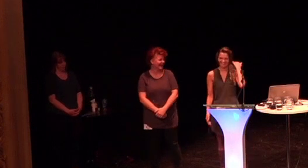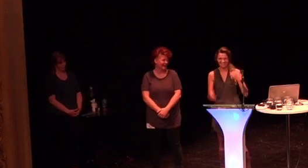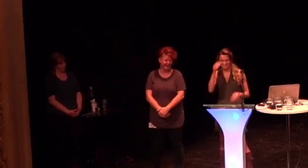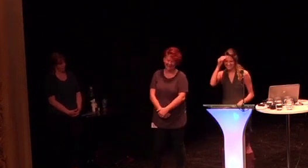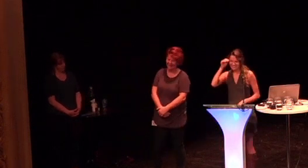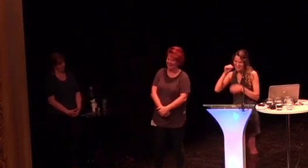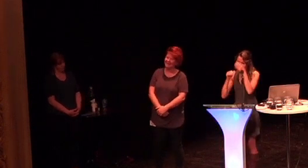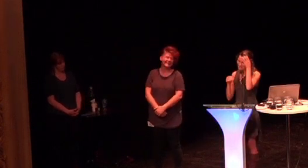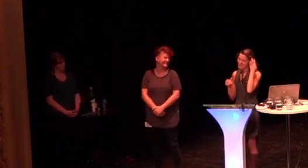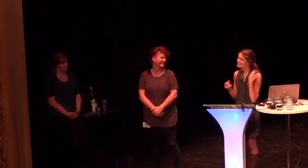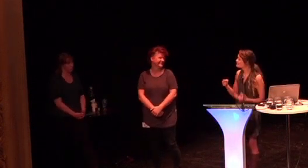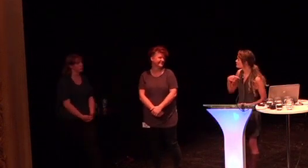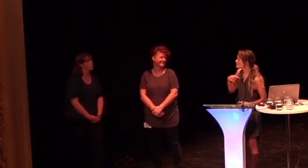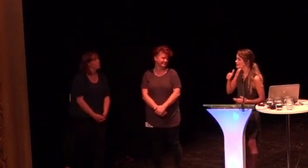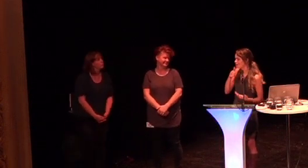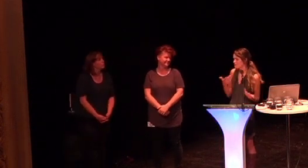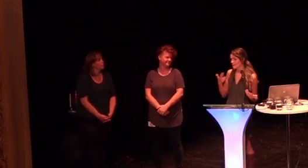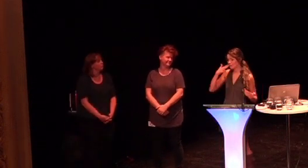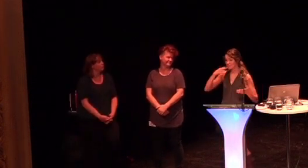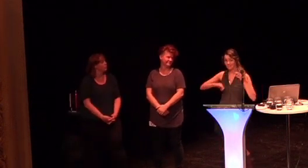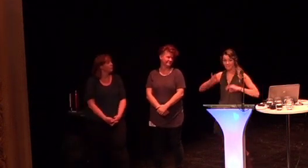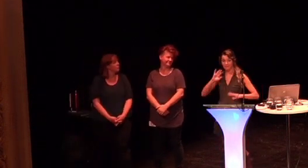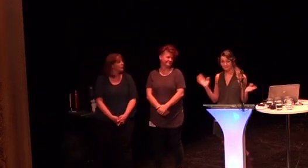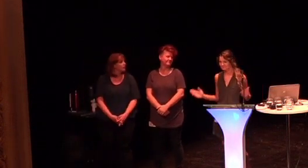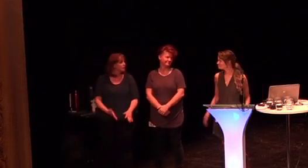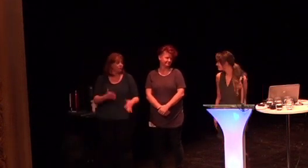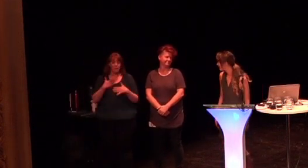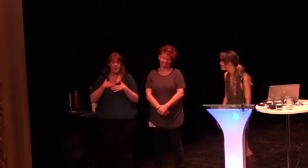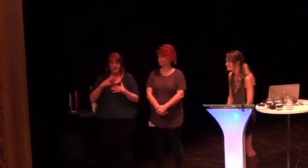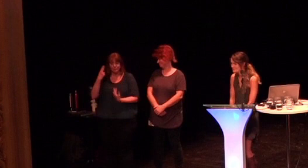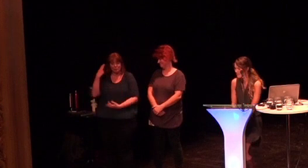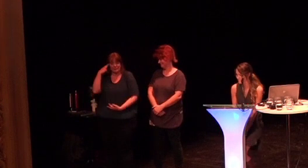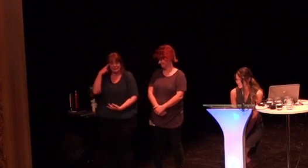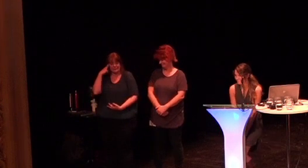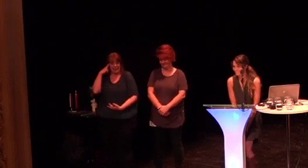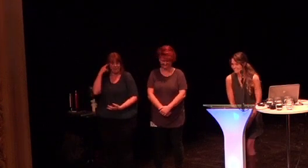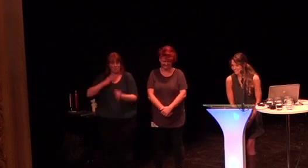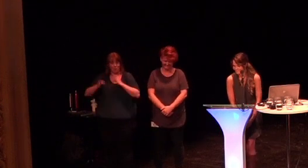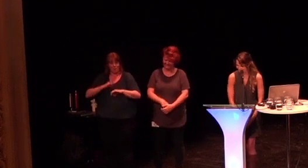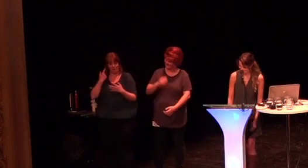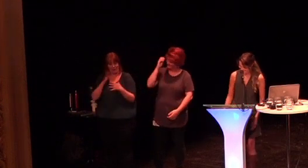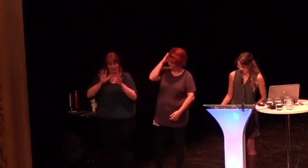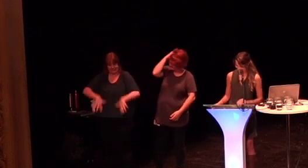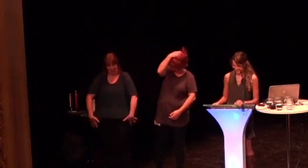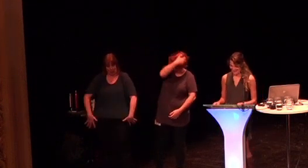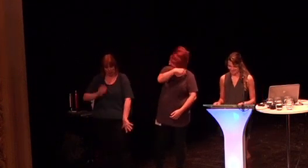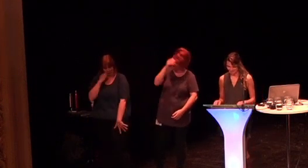carry on. So for me, obviously I'm not a deaf performer, and I'm going to drop my hands now, it'll be good.